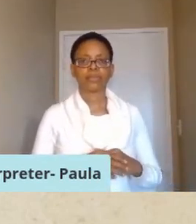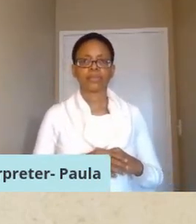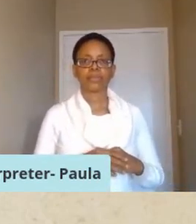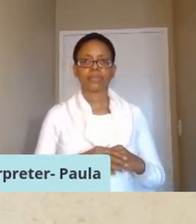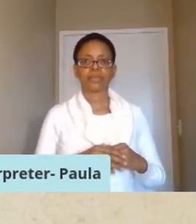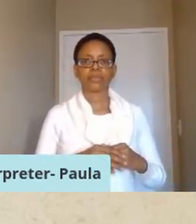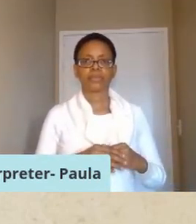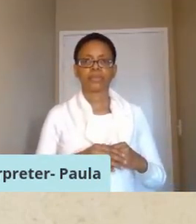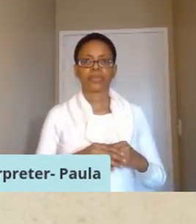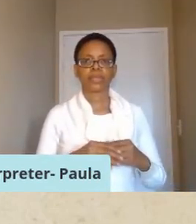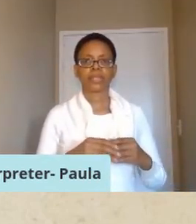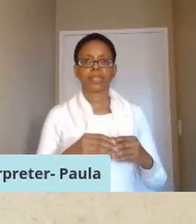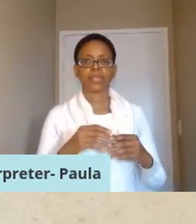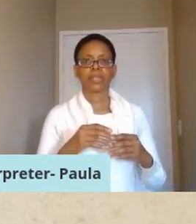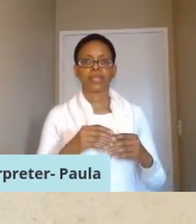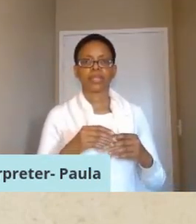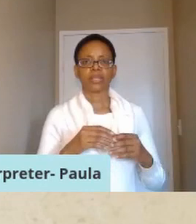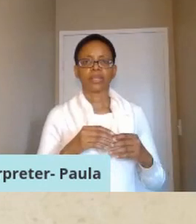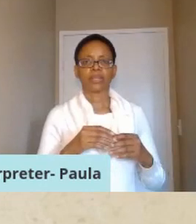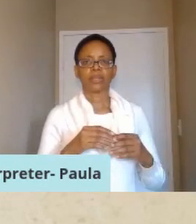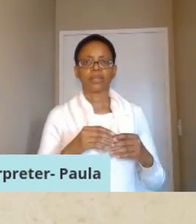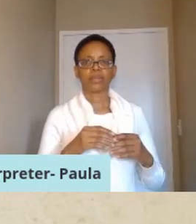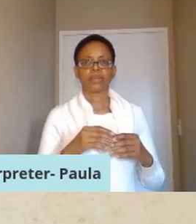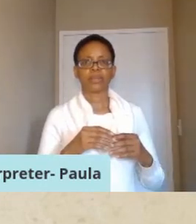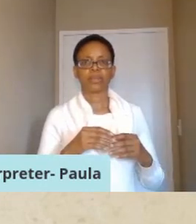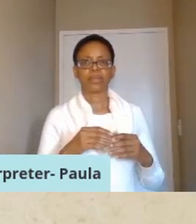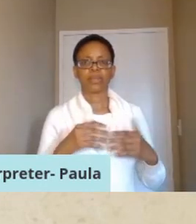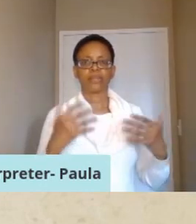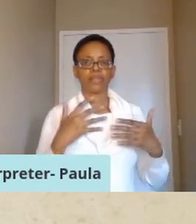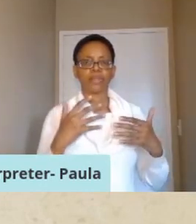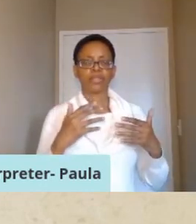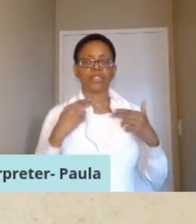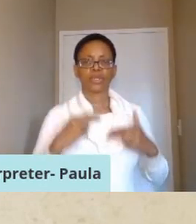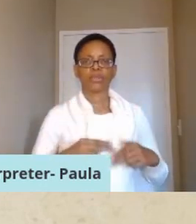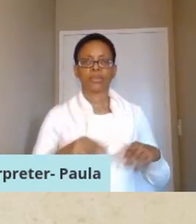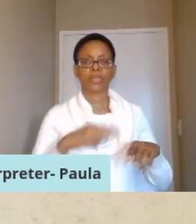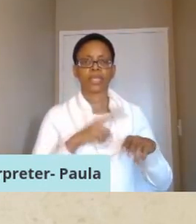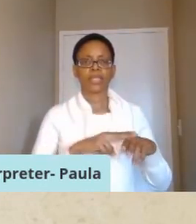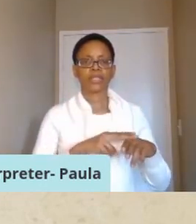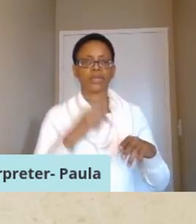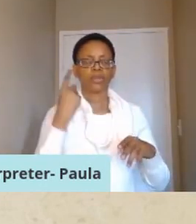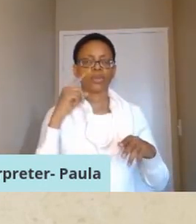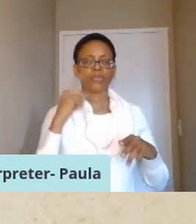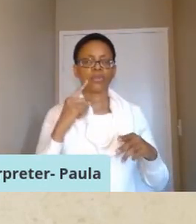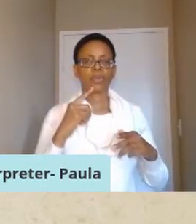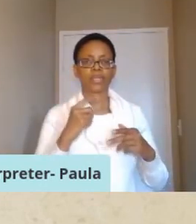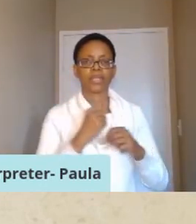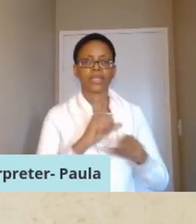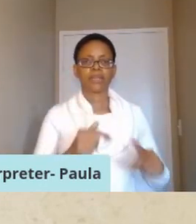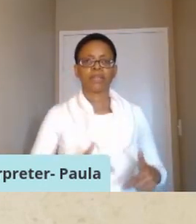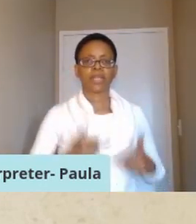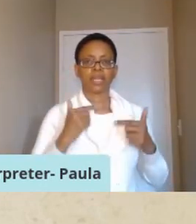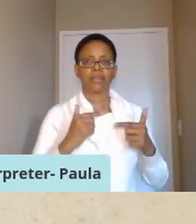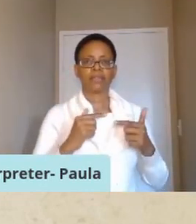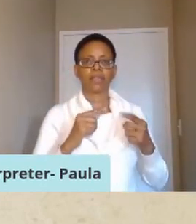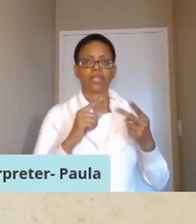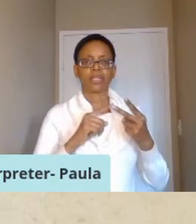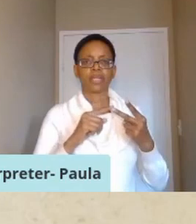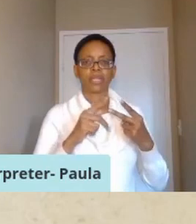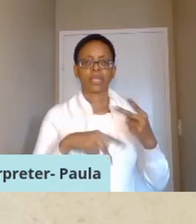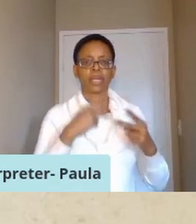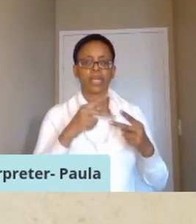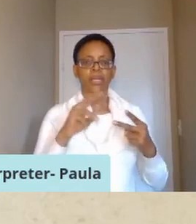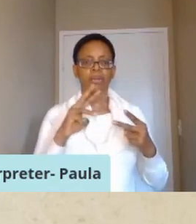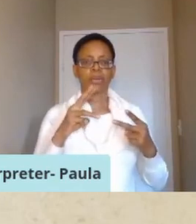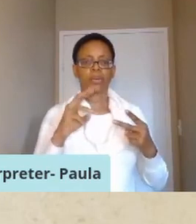means sweet fear. It is incorporated in human nature to preserve life. The second type is wahm,